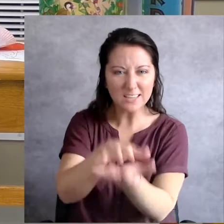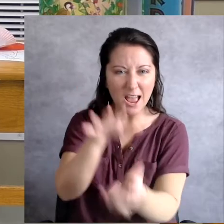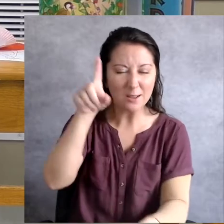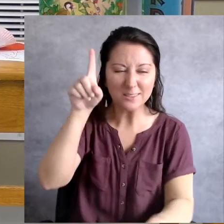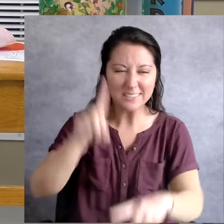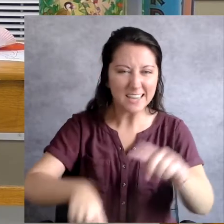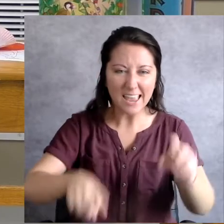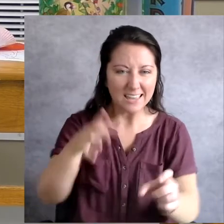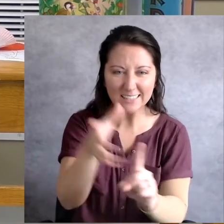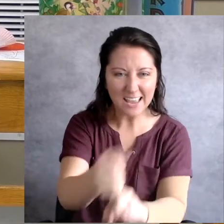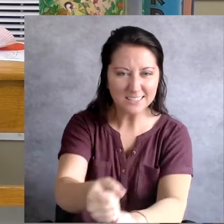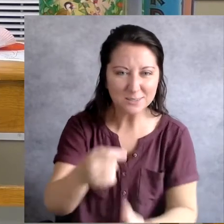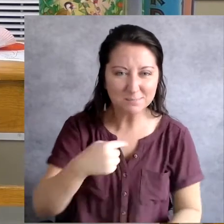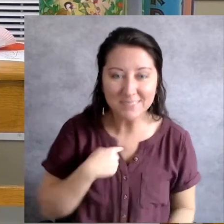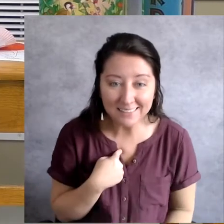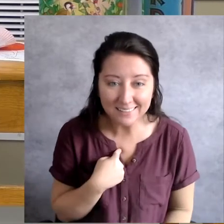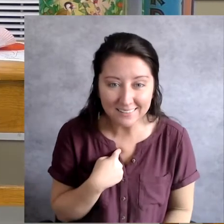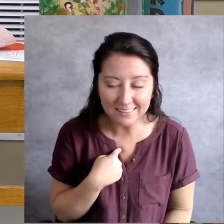me.